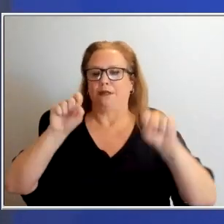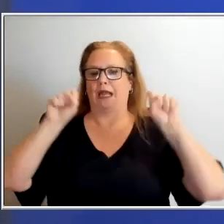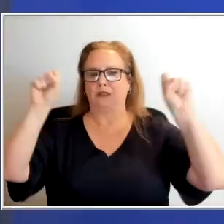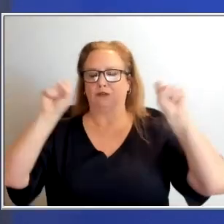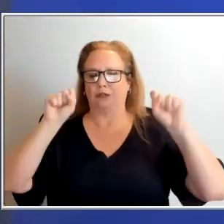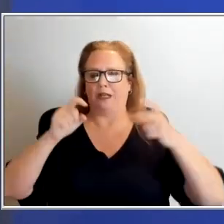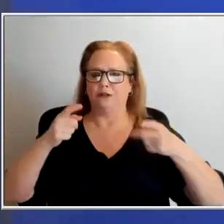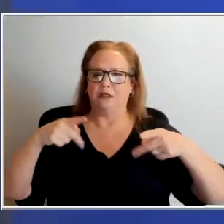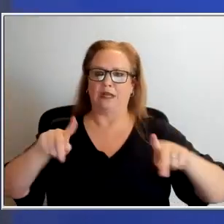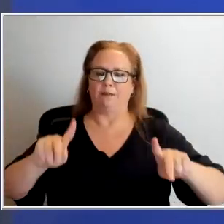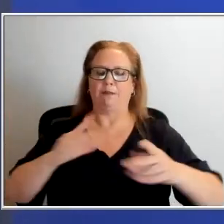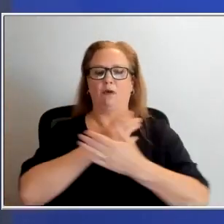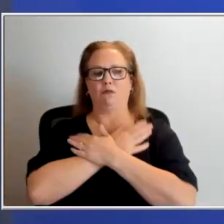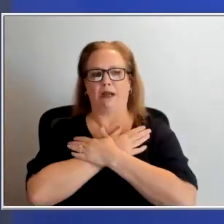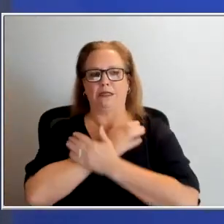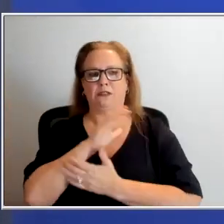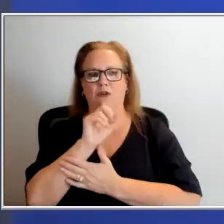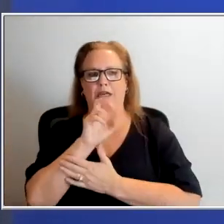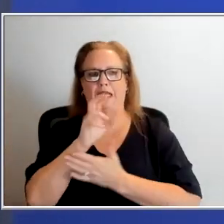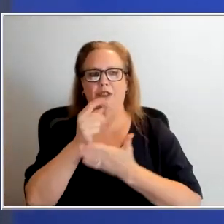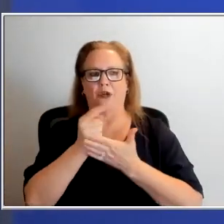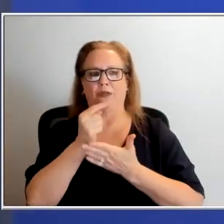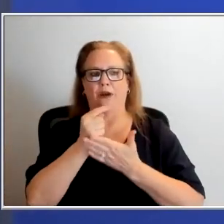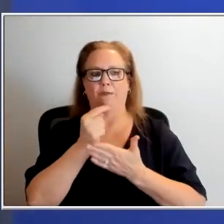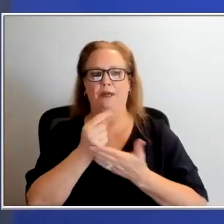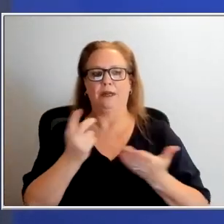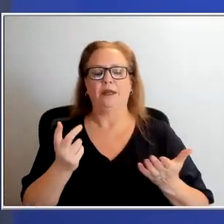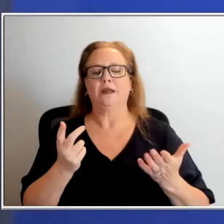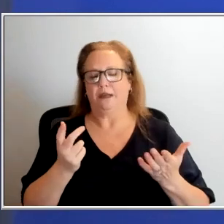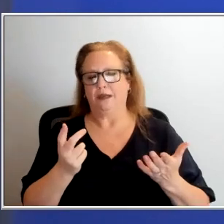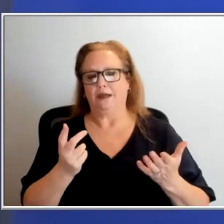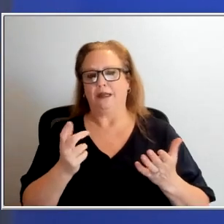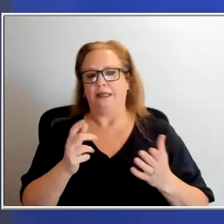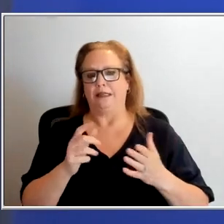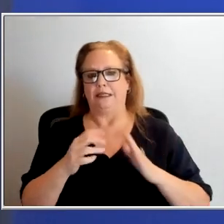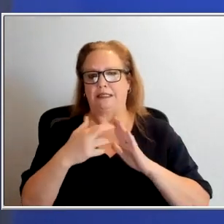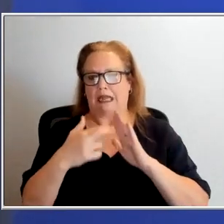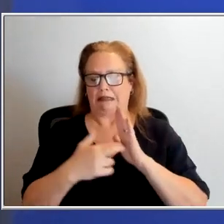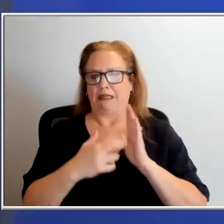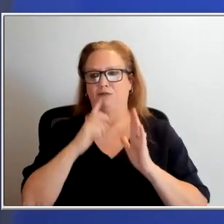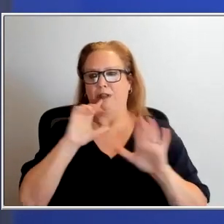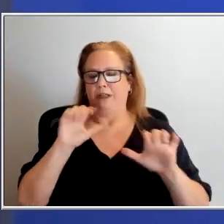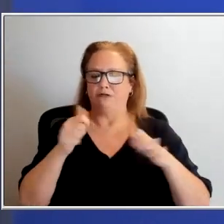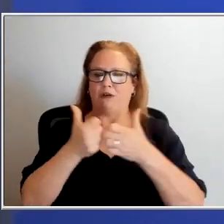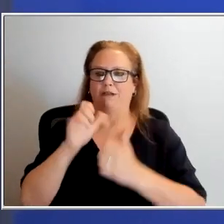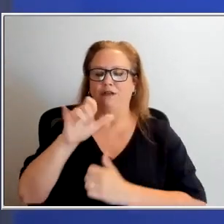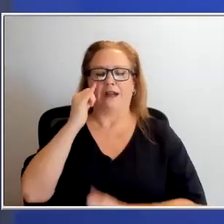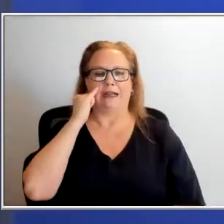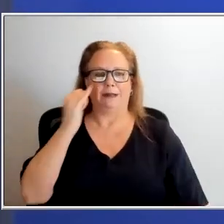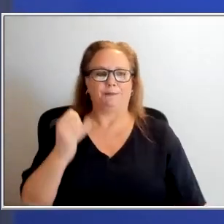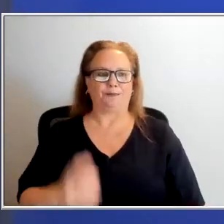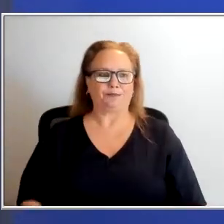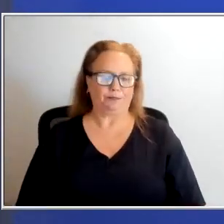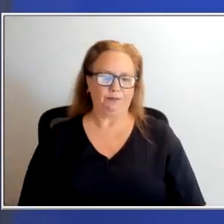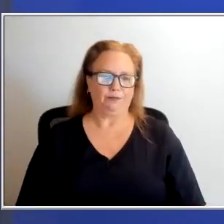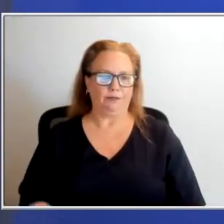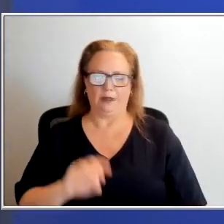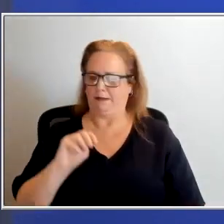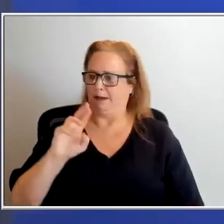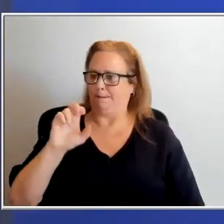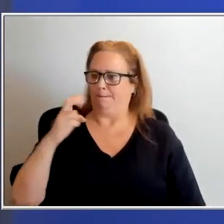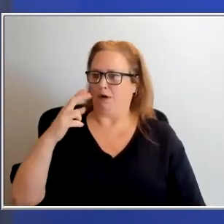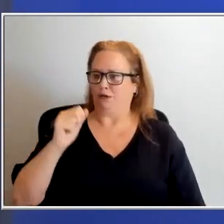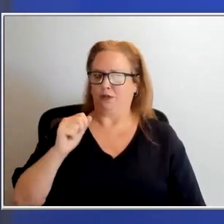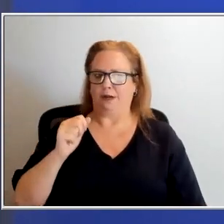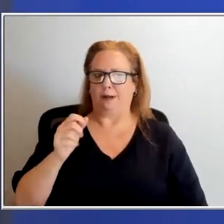people rest during cancer therapy. And I think these guidelines really challenge that. We actually, Marcia mentioned something I thought was